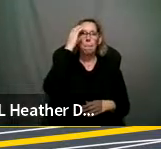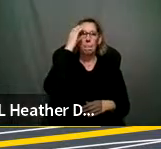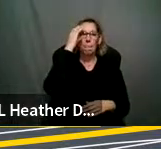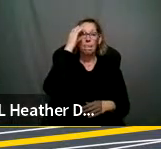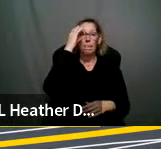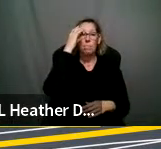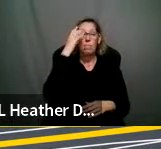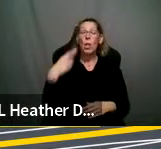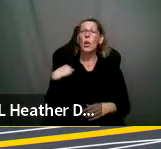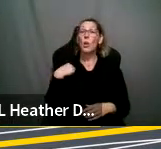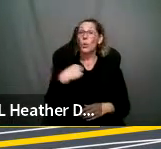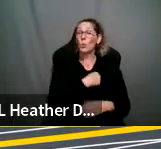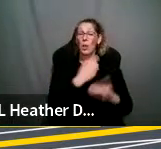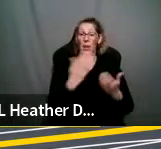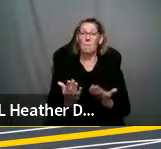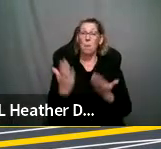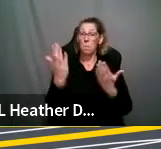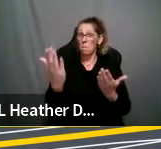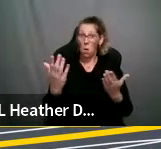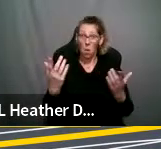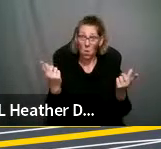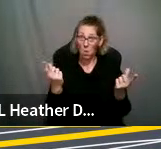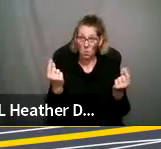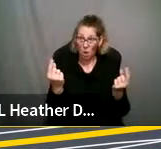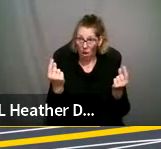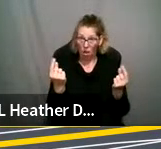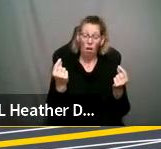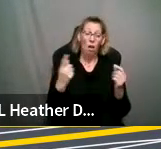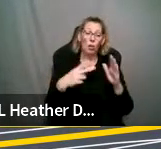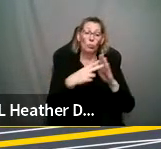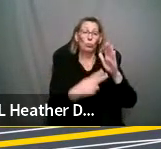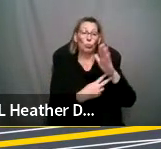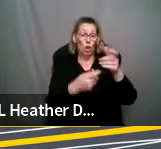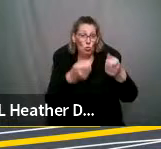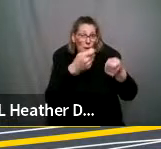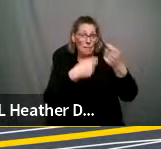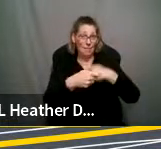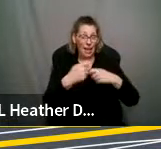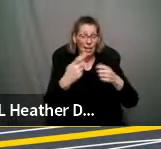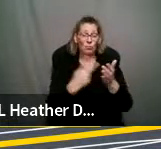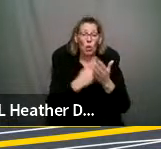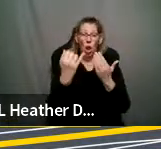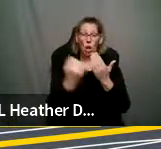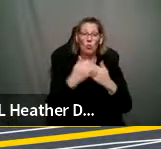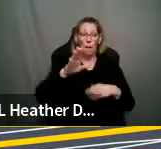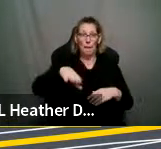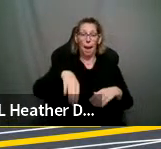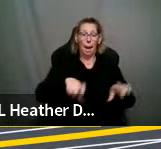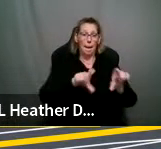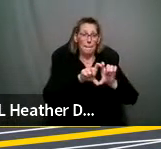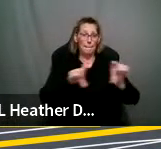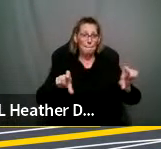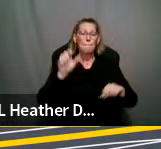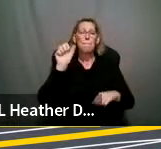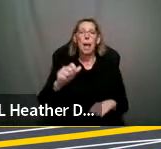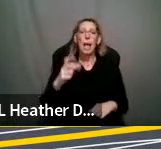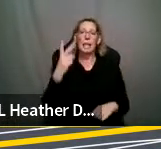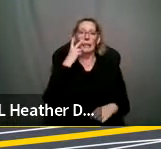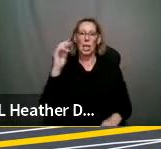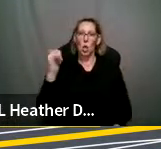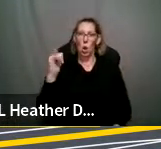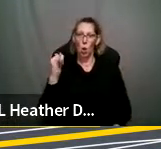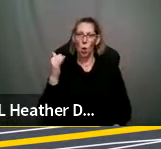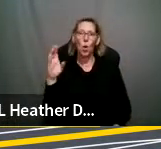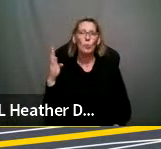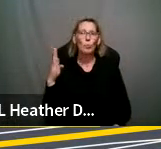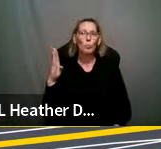What we propose with the Interstate Bridge Replacement project in the lower graphic is you can see the yellow and the blue